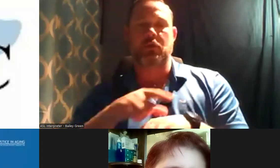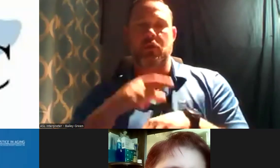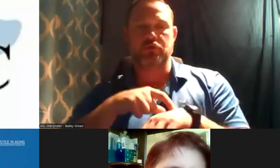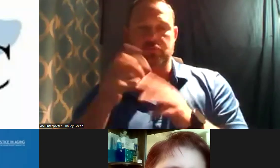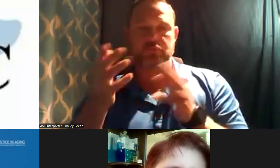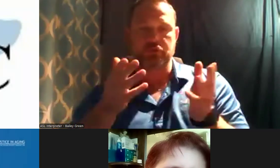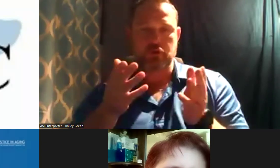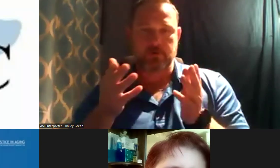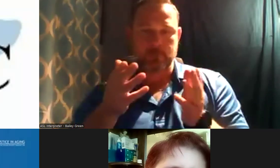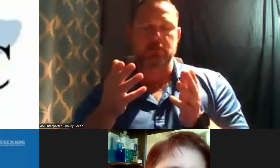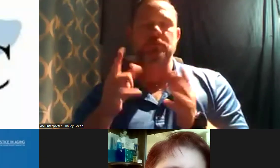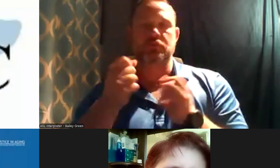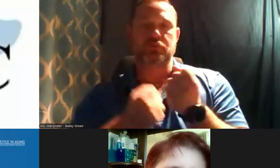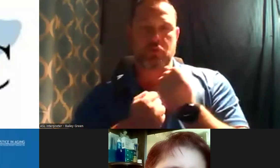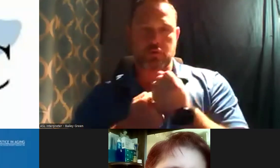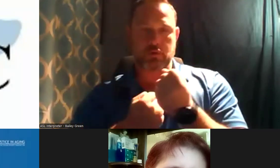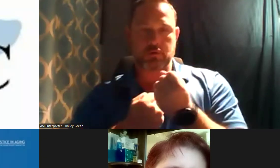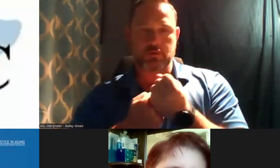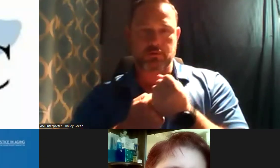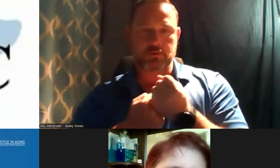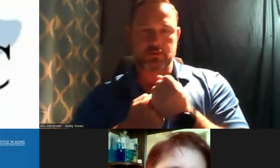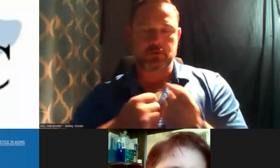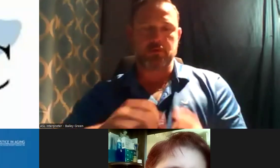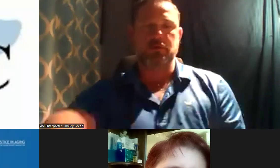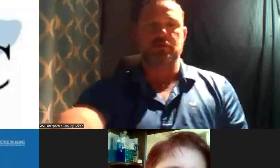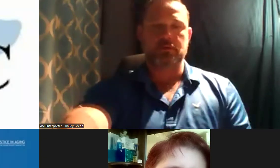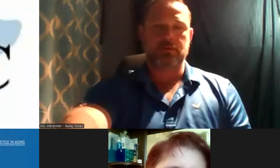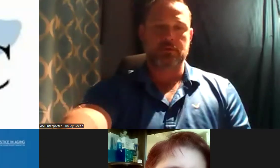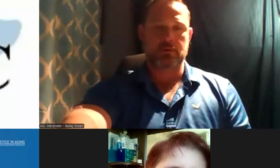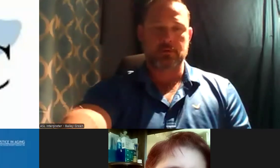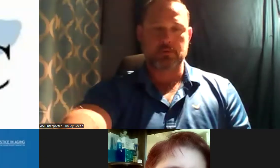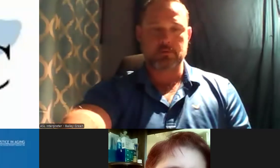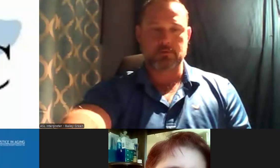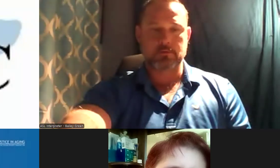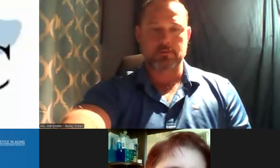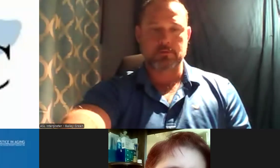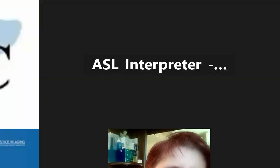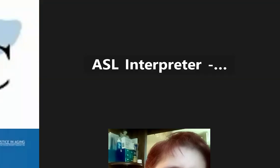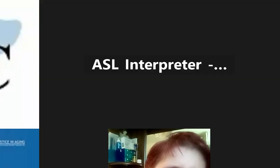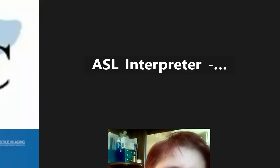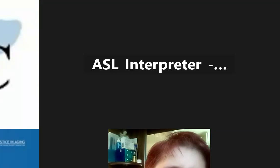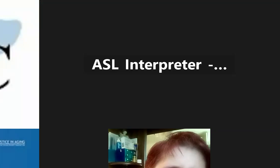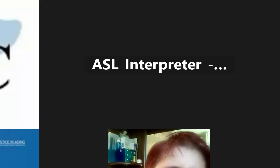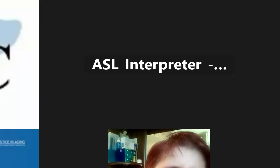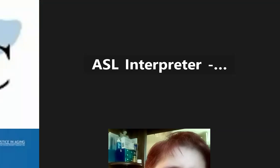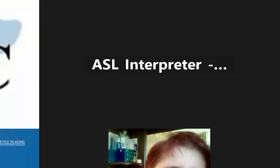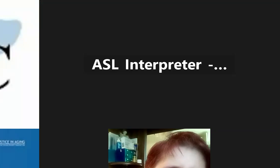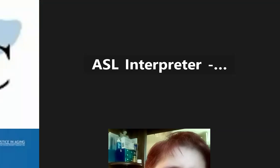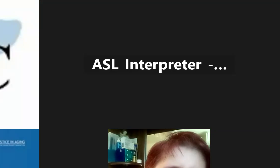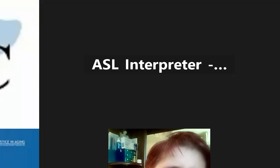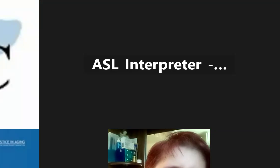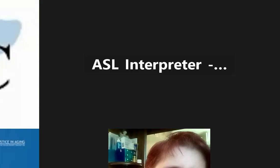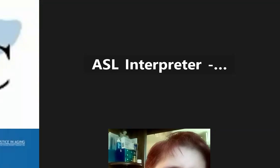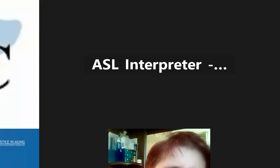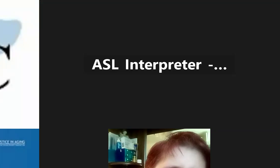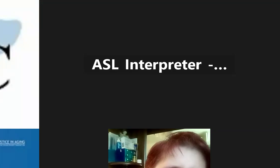and supports, including housing. And three is rent cap protections. Those are the three main categories coming out of